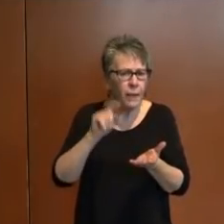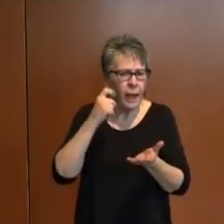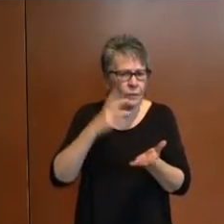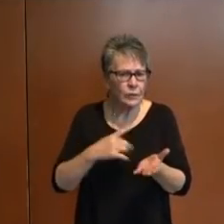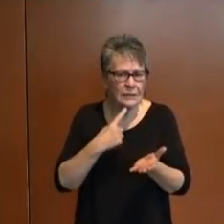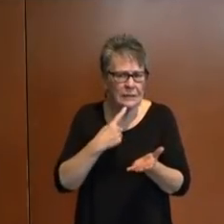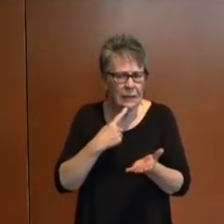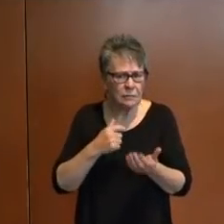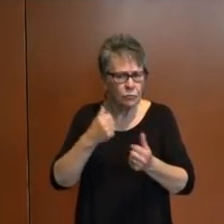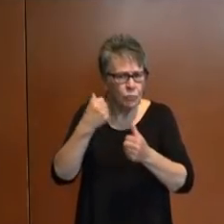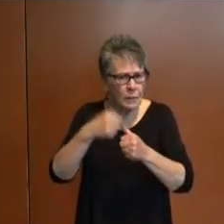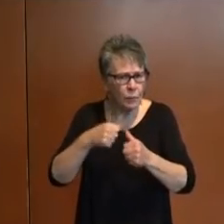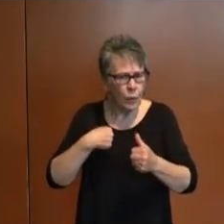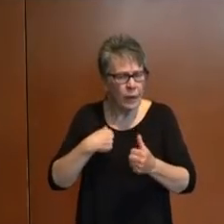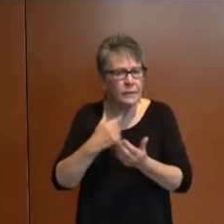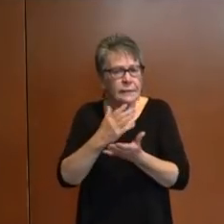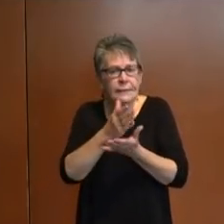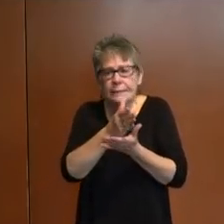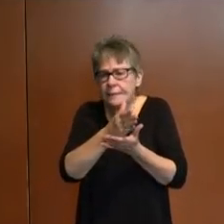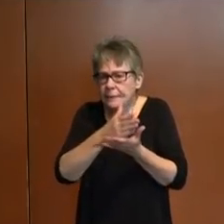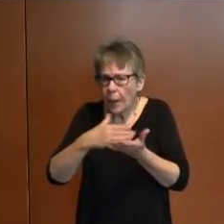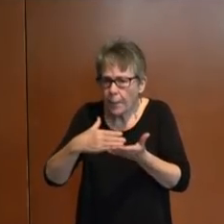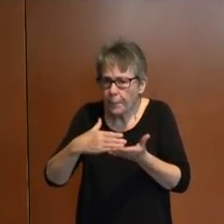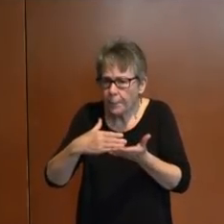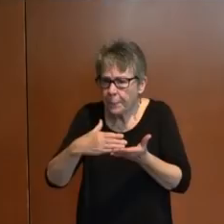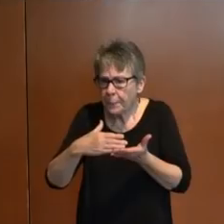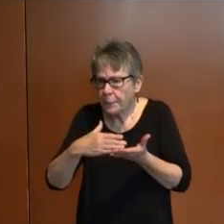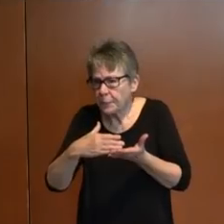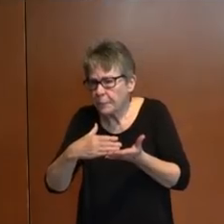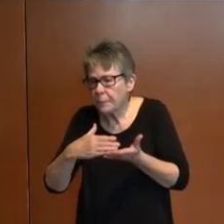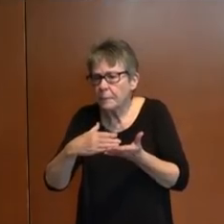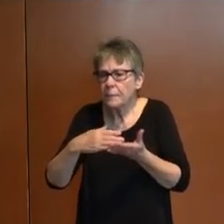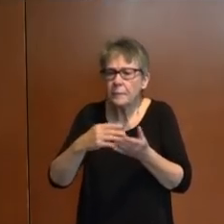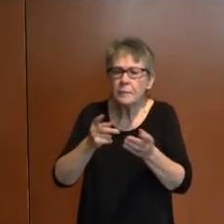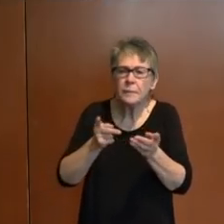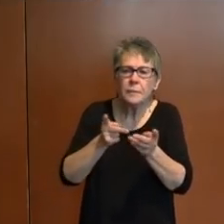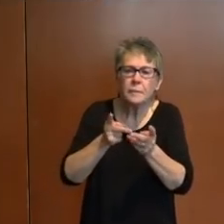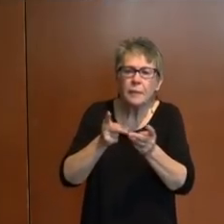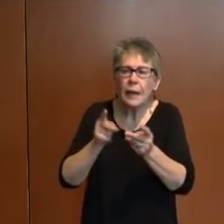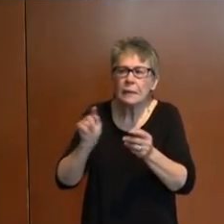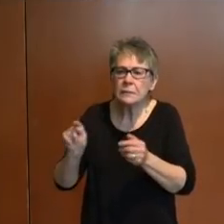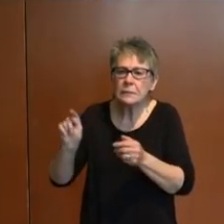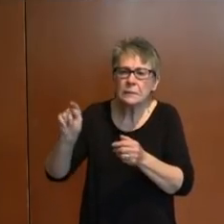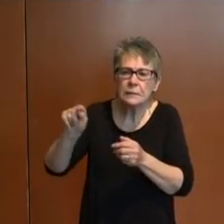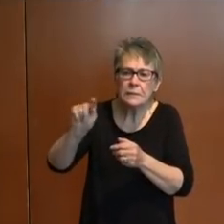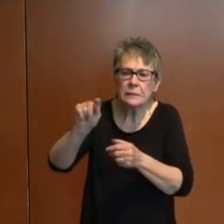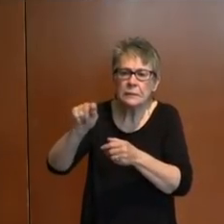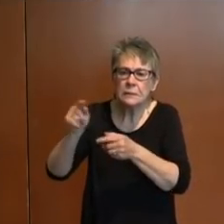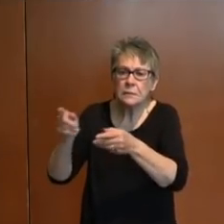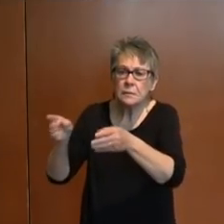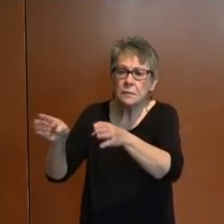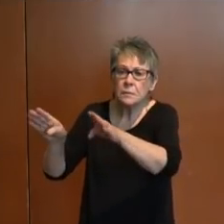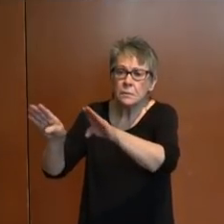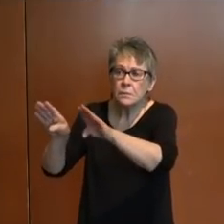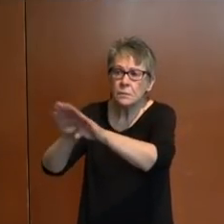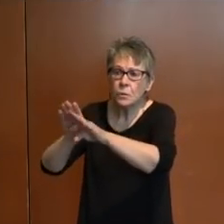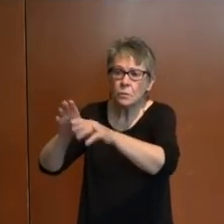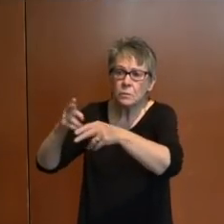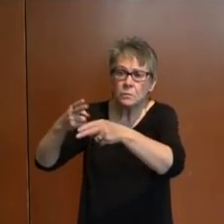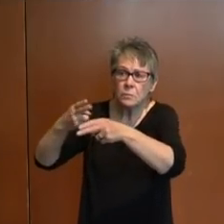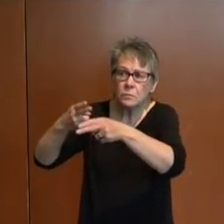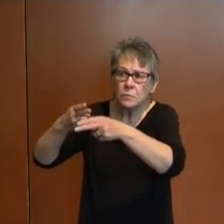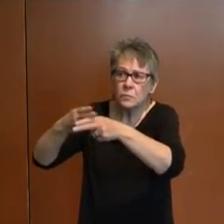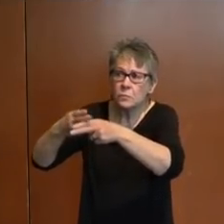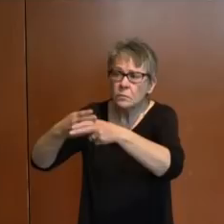certainly possibilities for PPE generally and ventilators specifically. I'm thinking of schools that may have equipment. I'm thinking